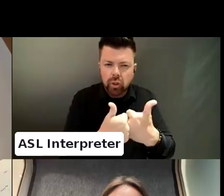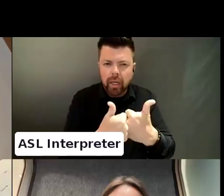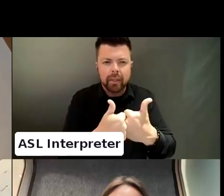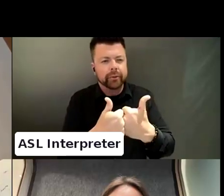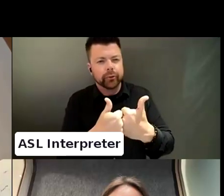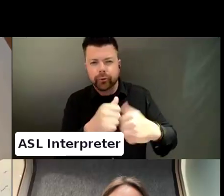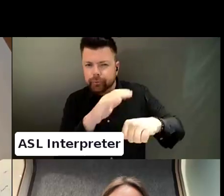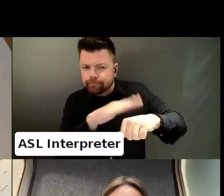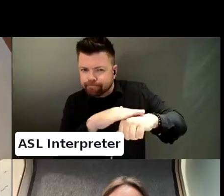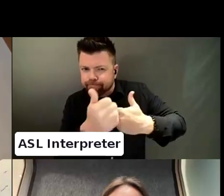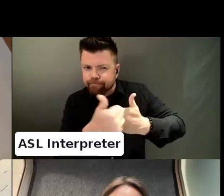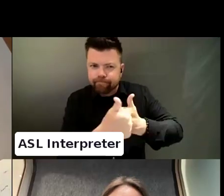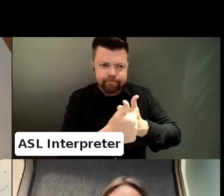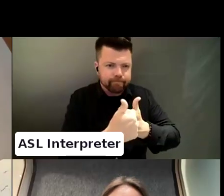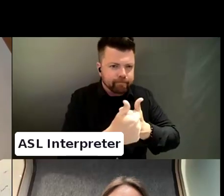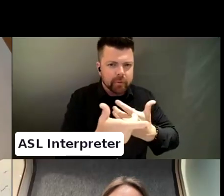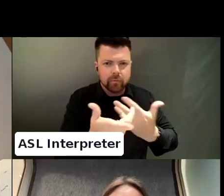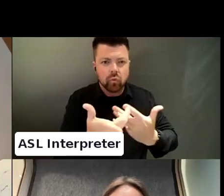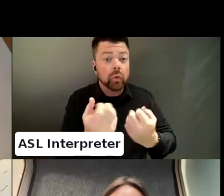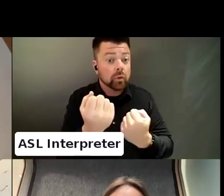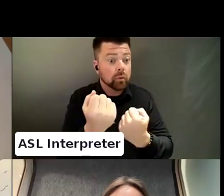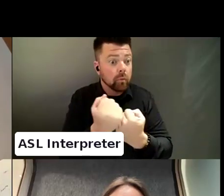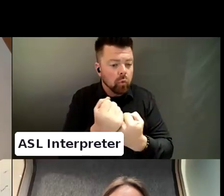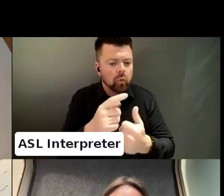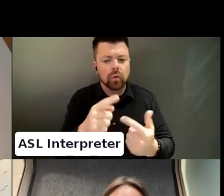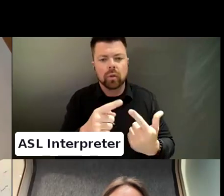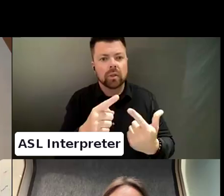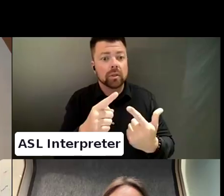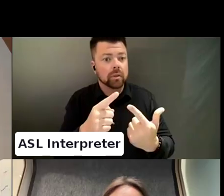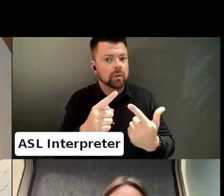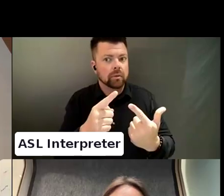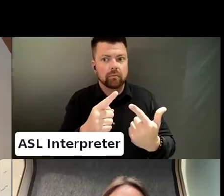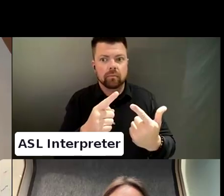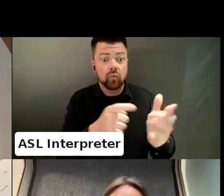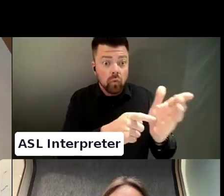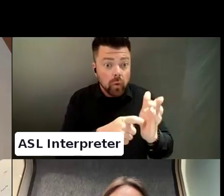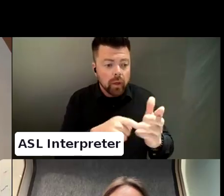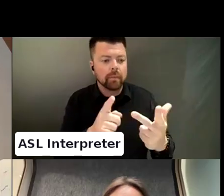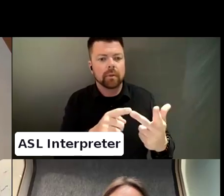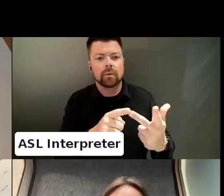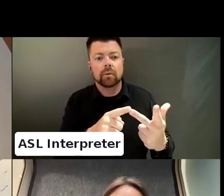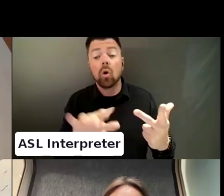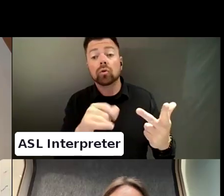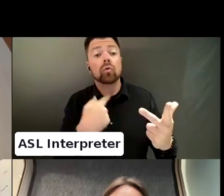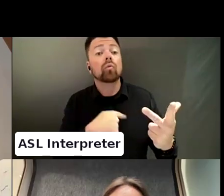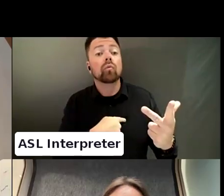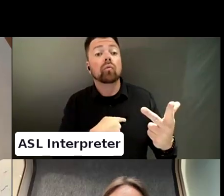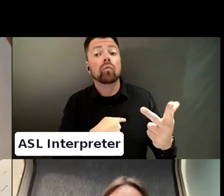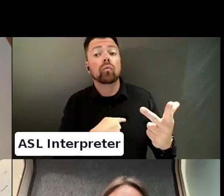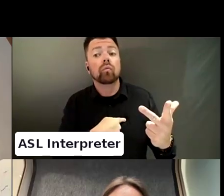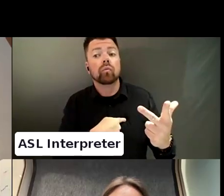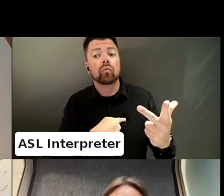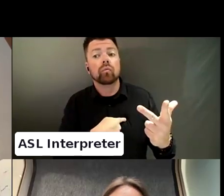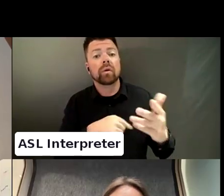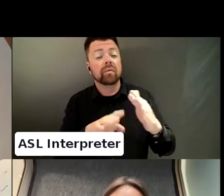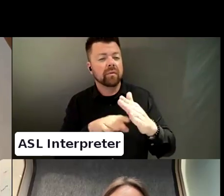also what support systems you might need to participate in a clinical trial. We've also developed through the